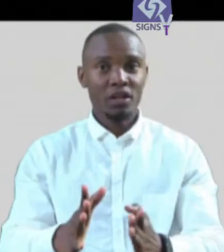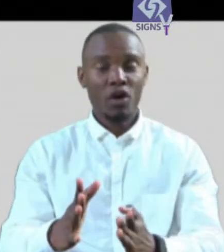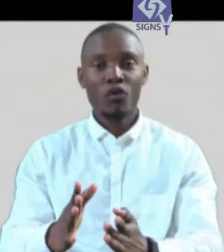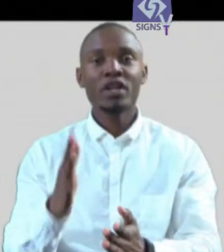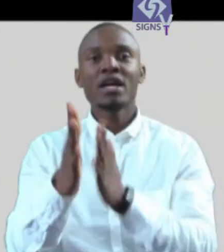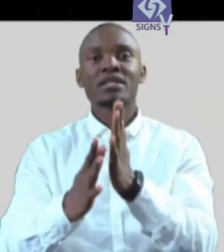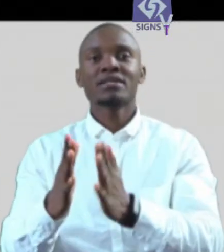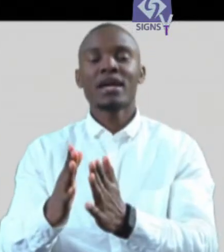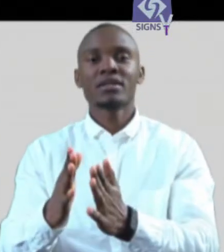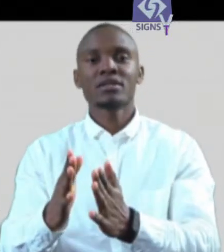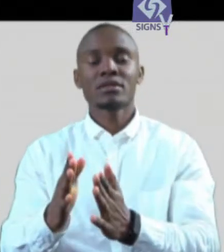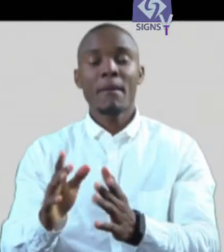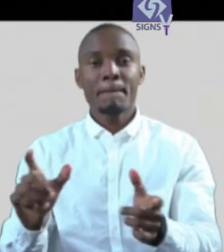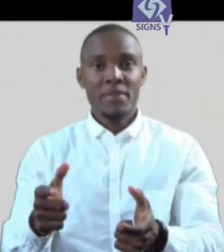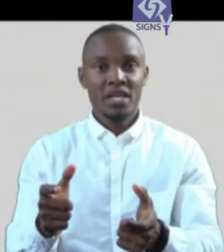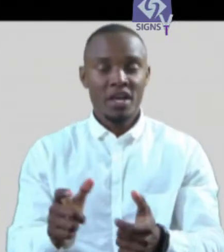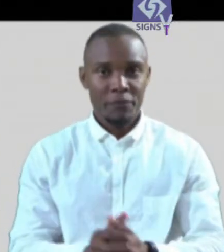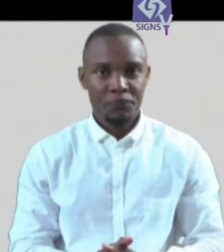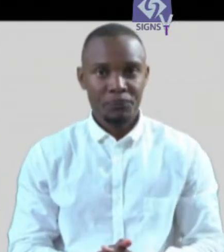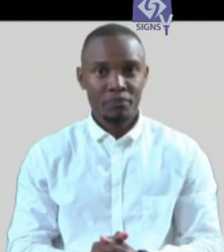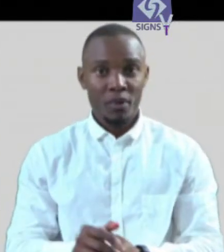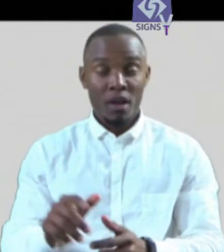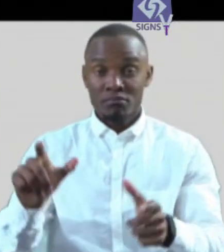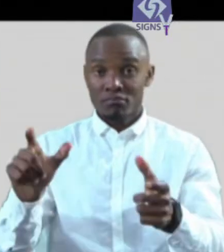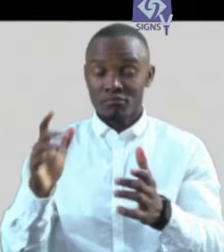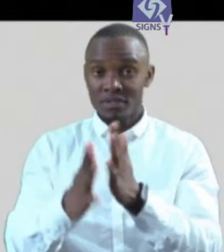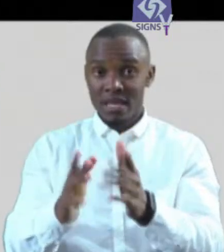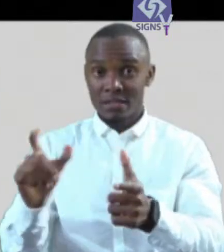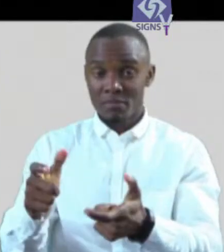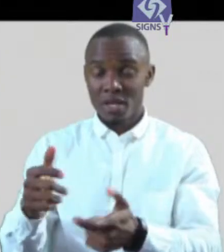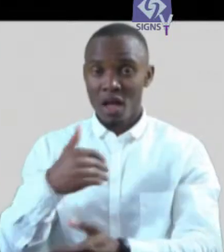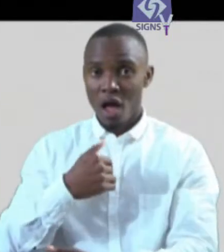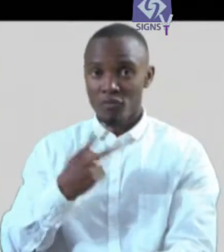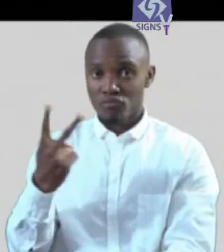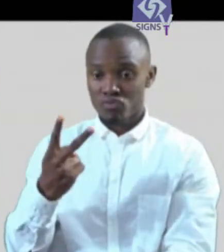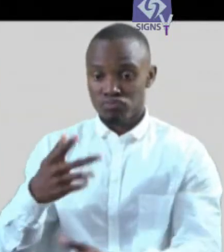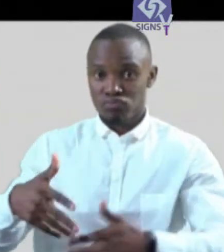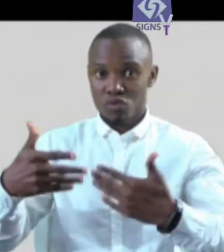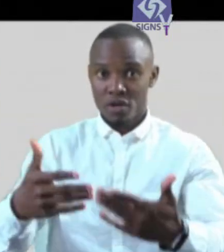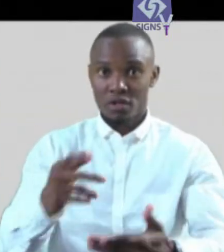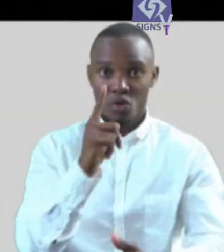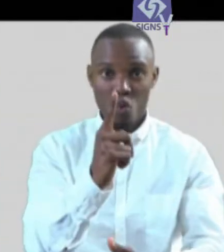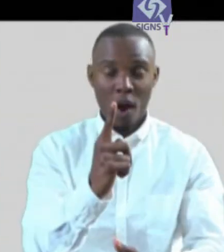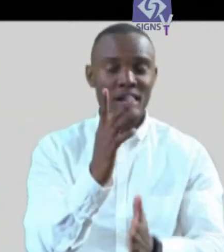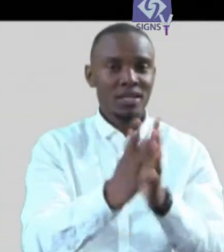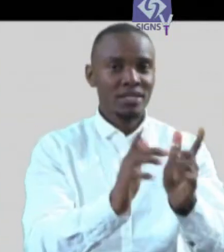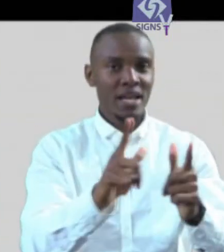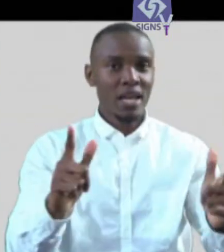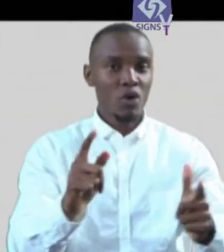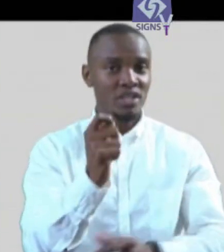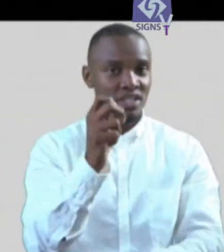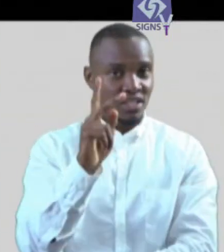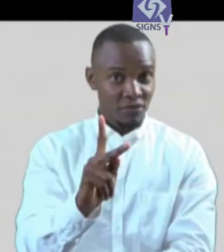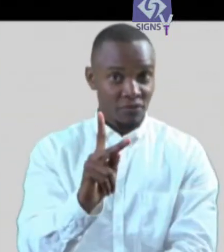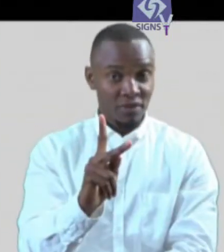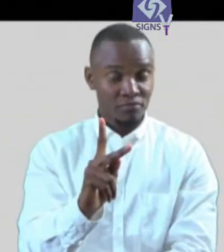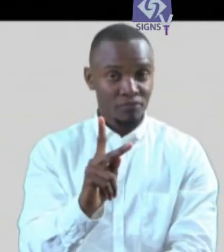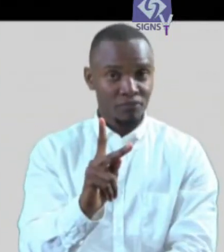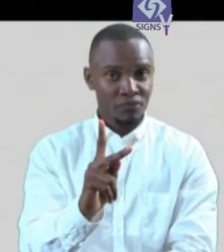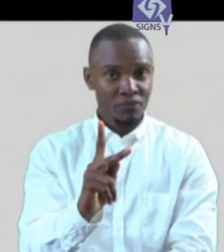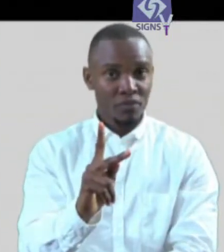Limited. Science Media has two products. One is a sign language television station, Science